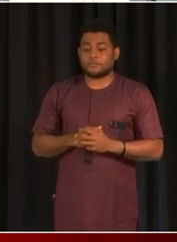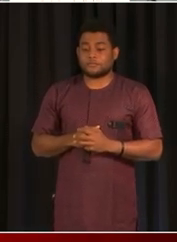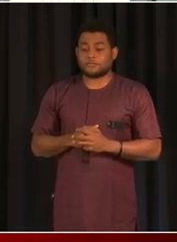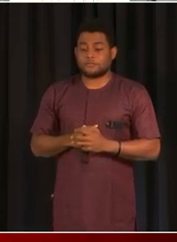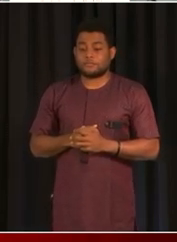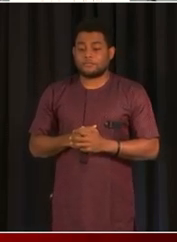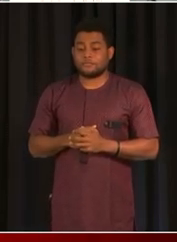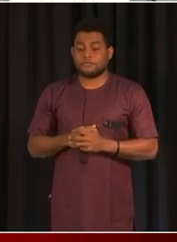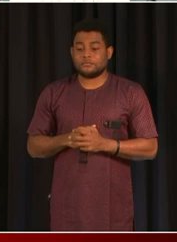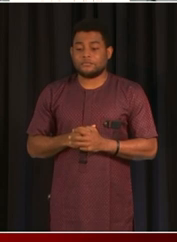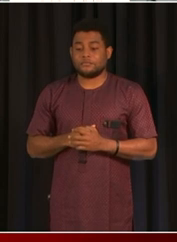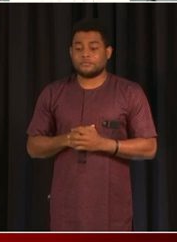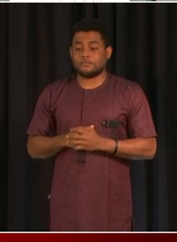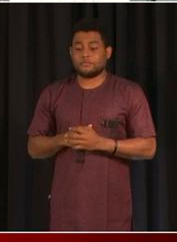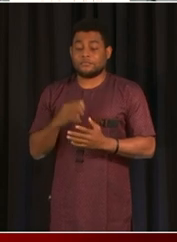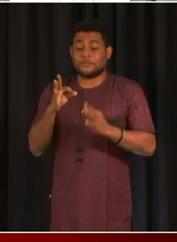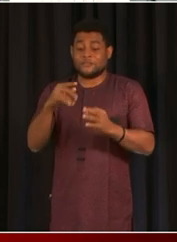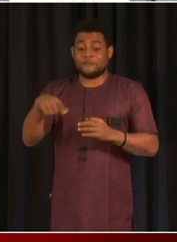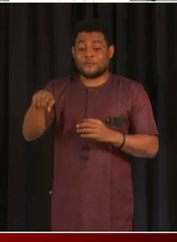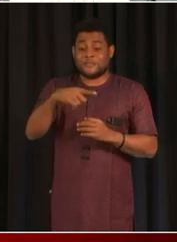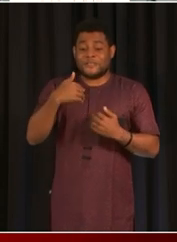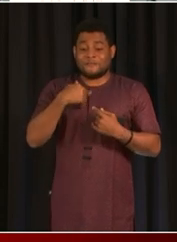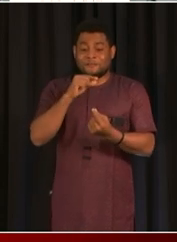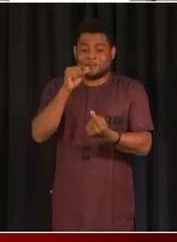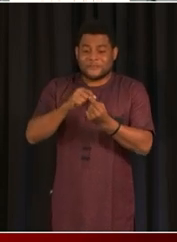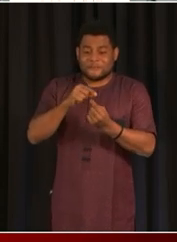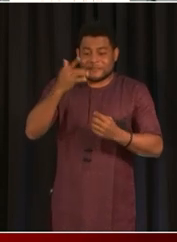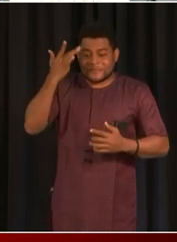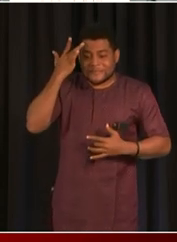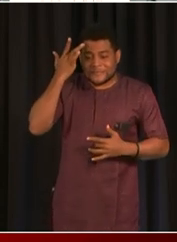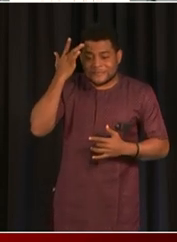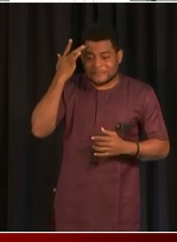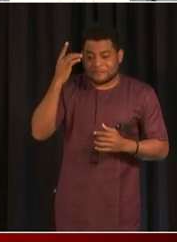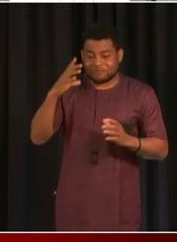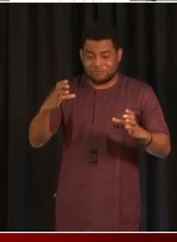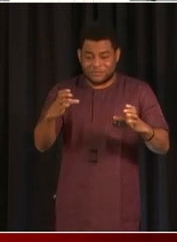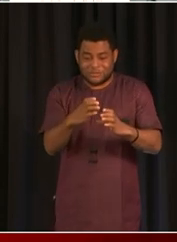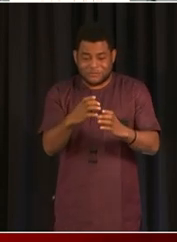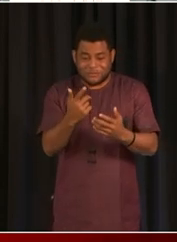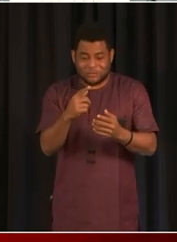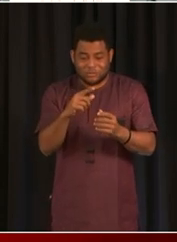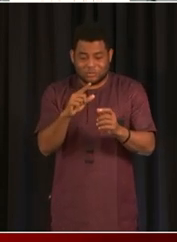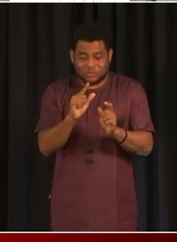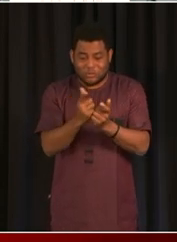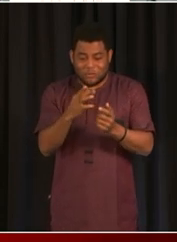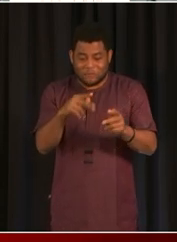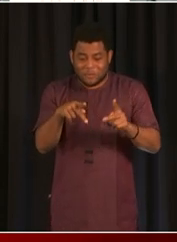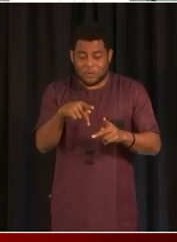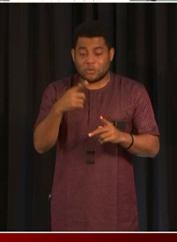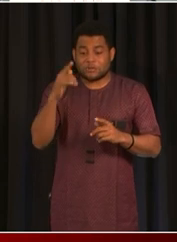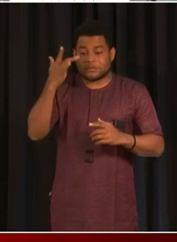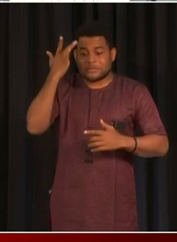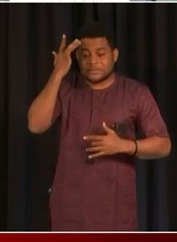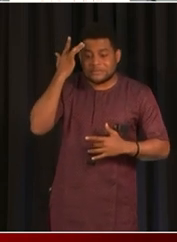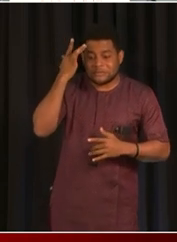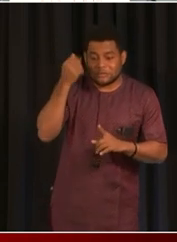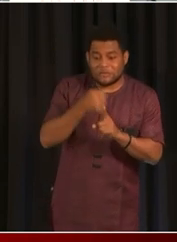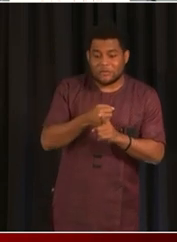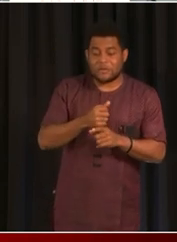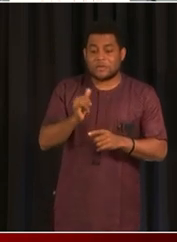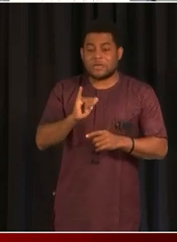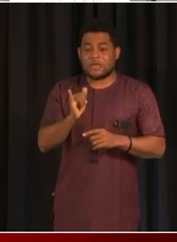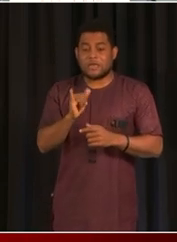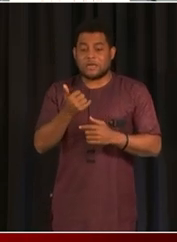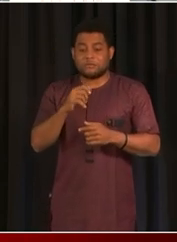history for things such as a solid organ transplant, cancers undergoing chemotherapy, specifically